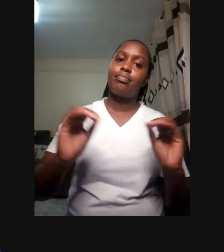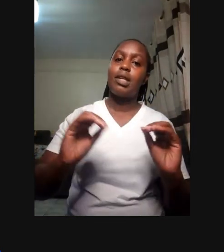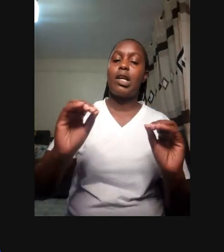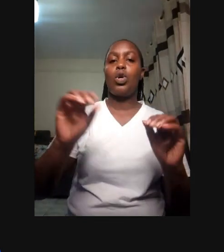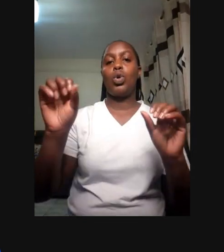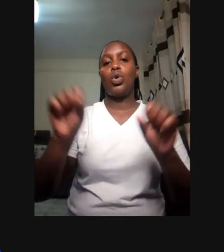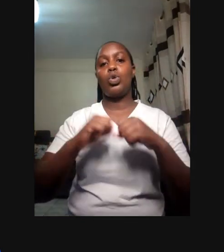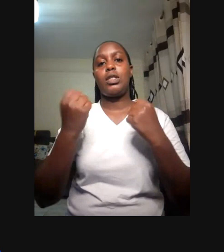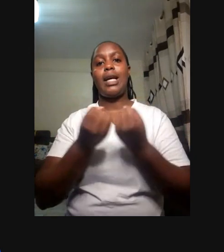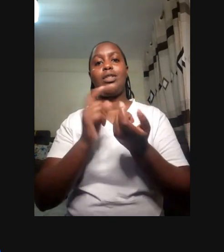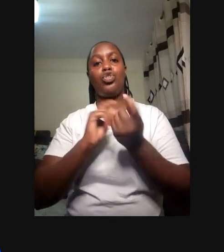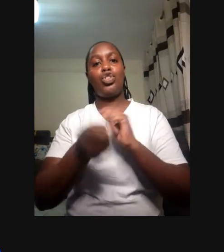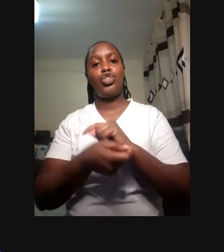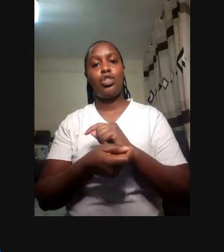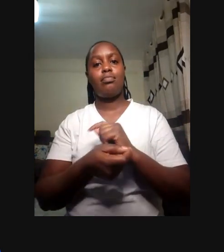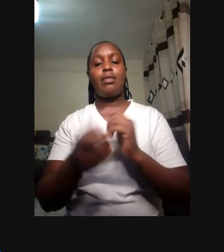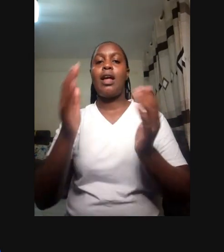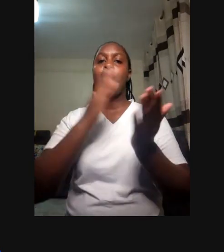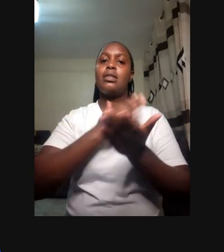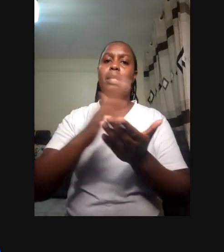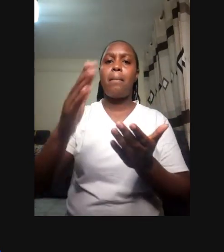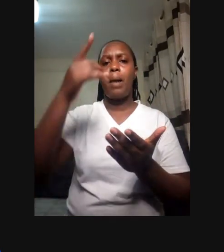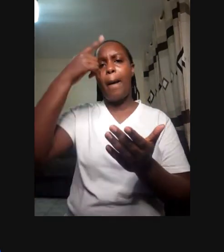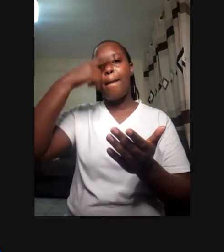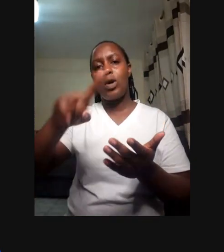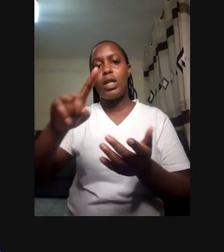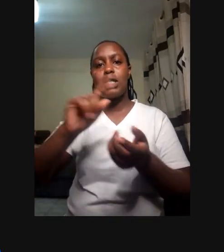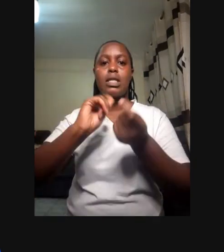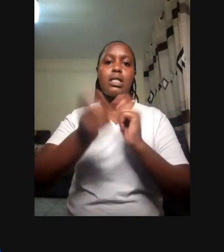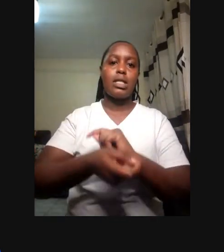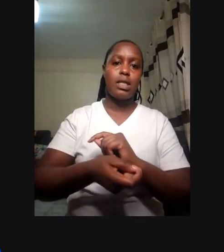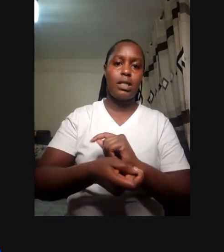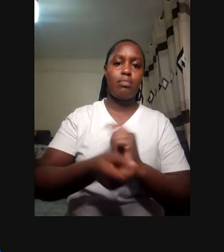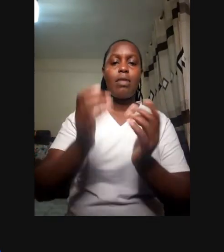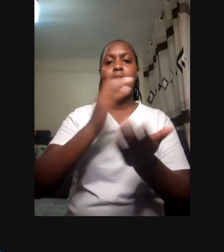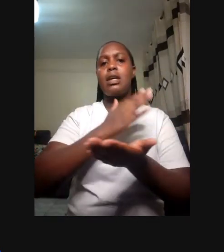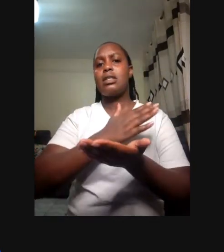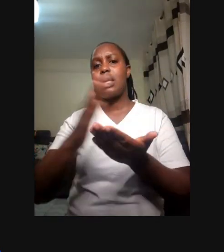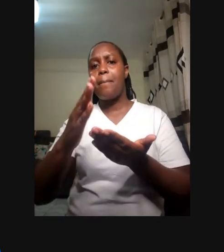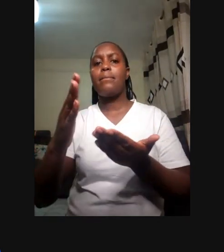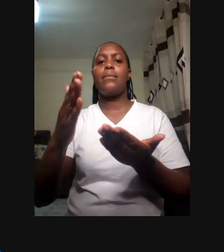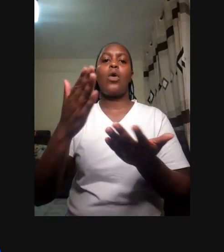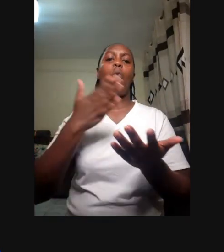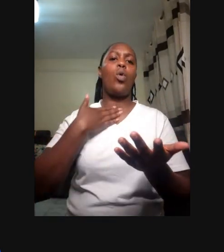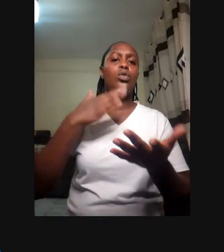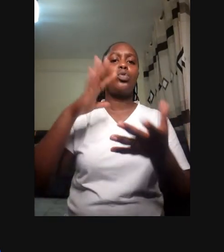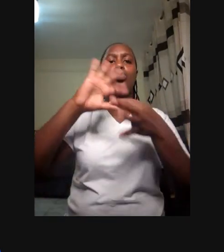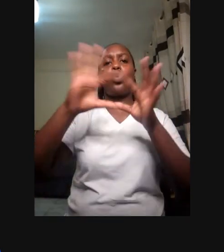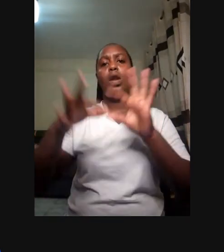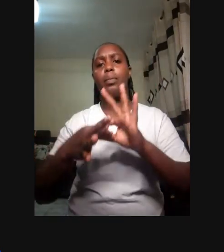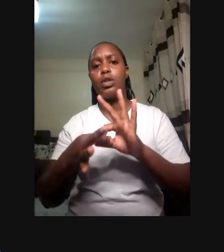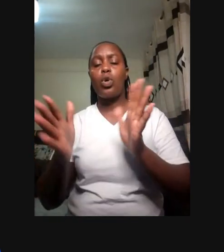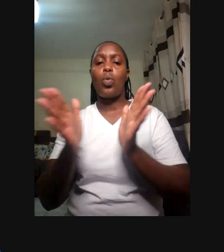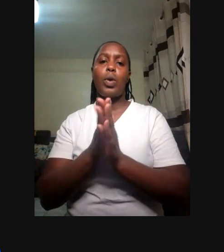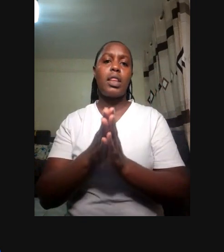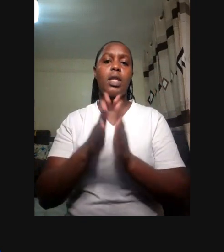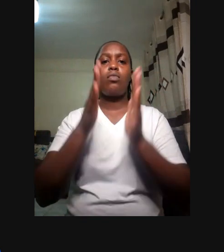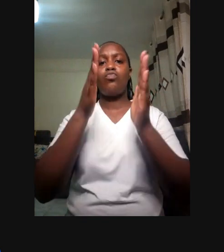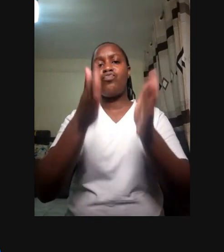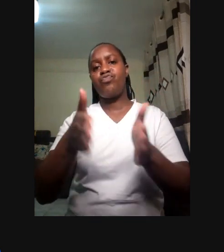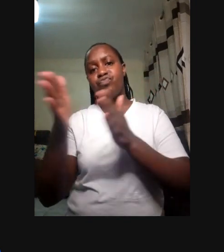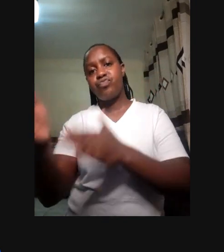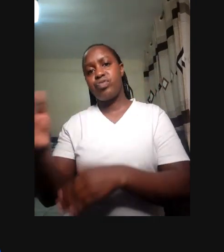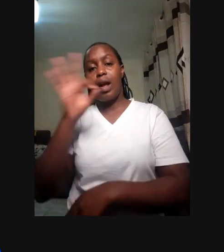policies. Some are creating to even think about, I want to collaborate with a brand in future I can earn money. Others are not